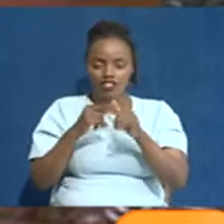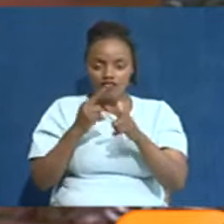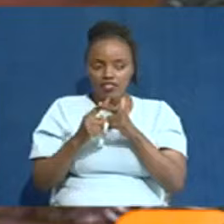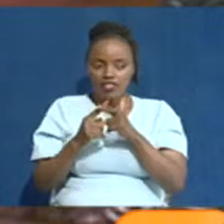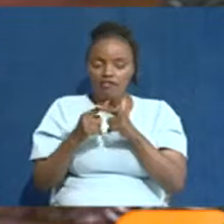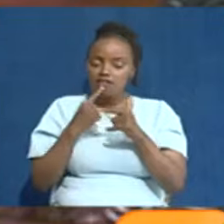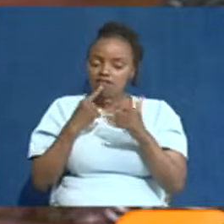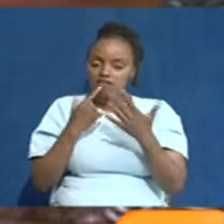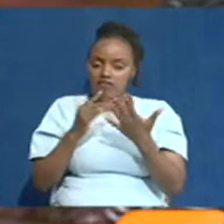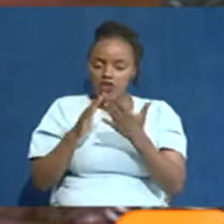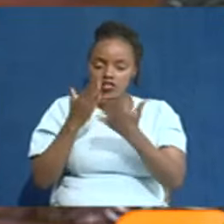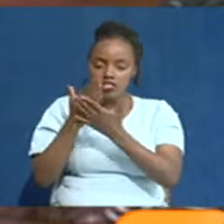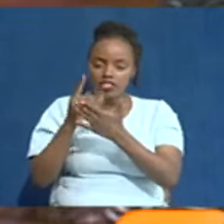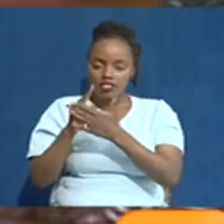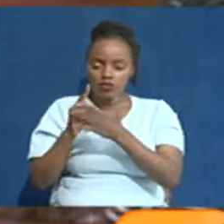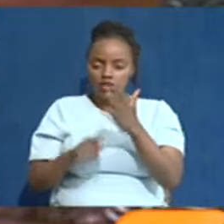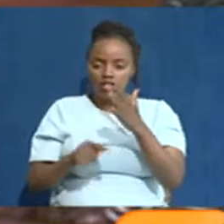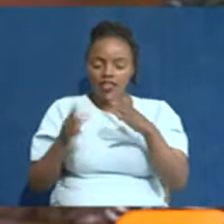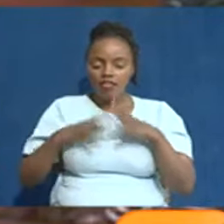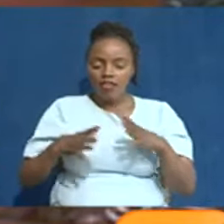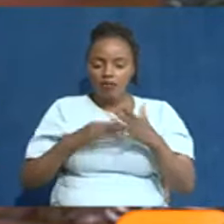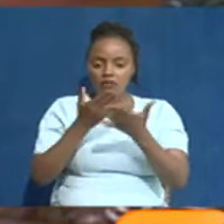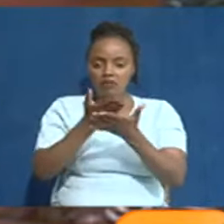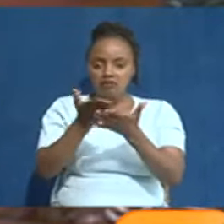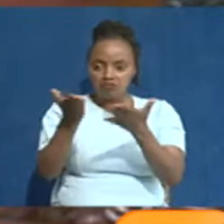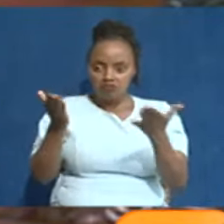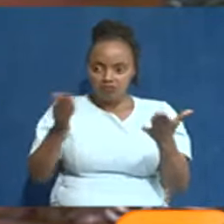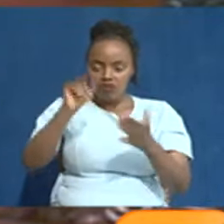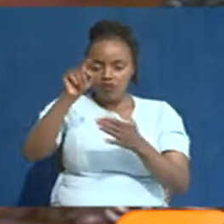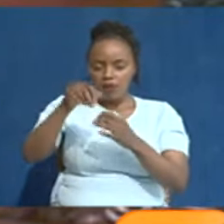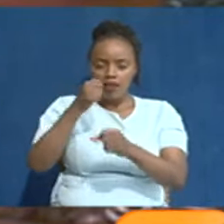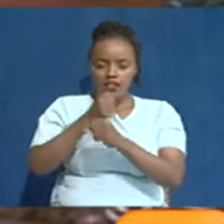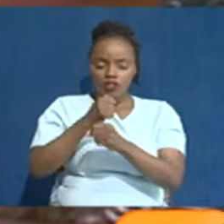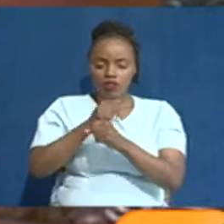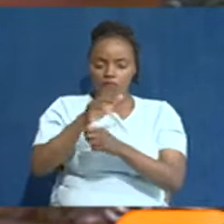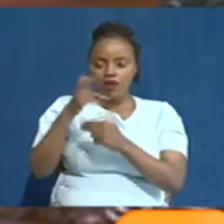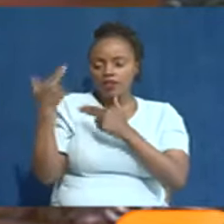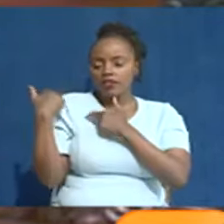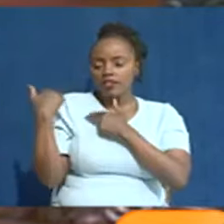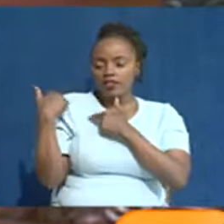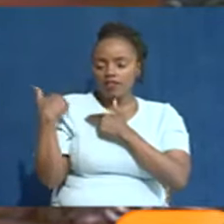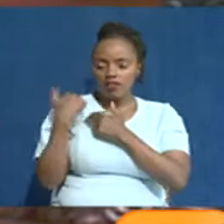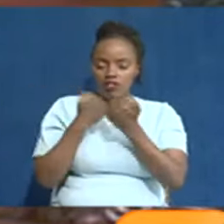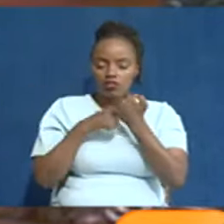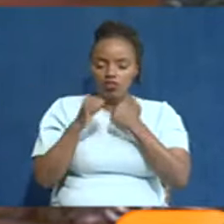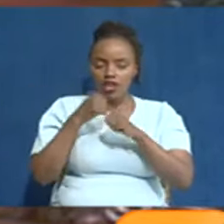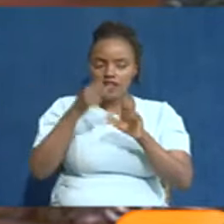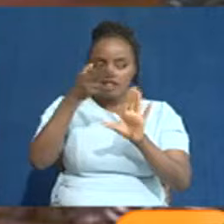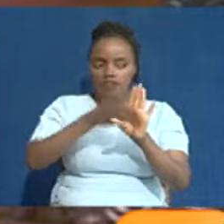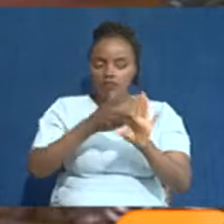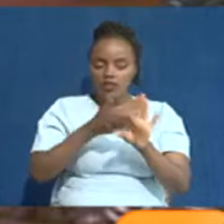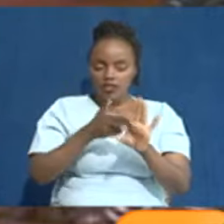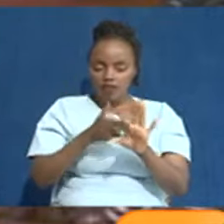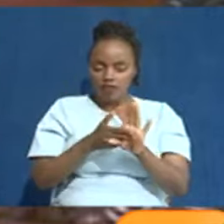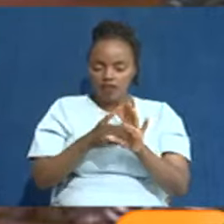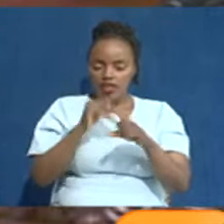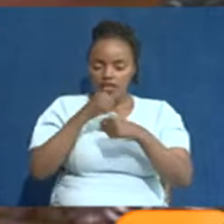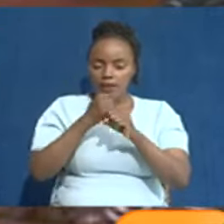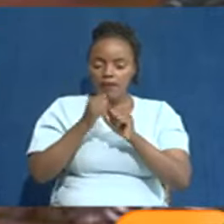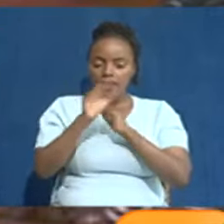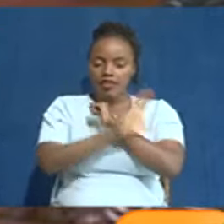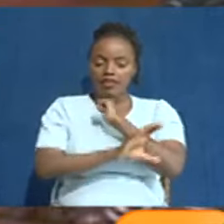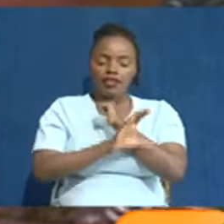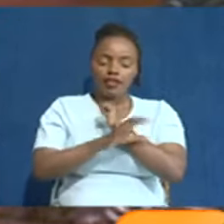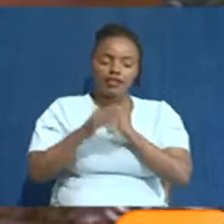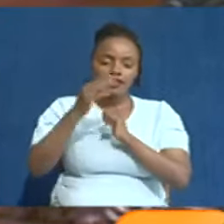would suggest that citizens too must do their part in being active participants in shaping the country's